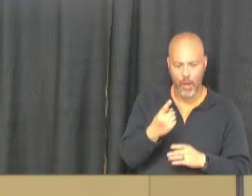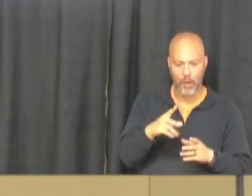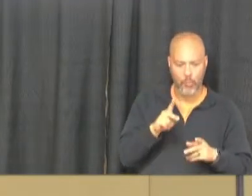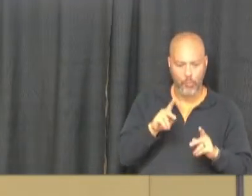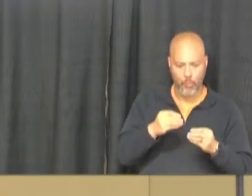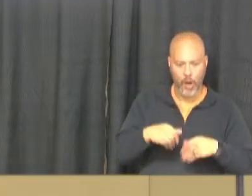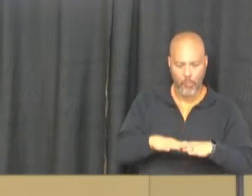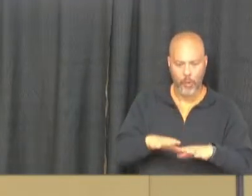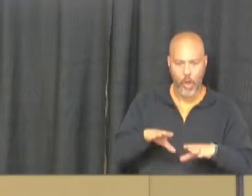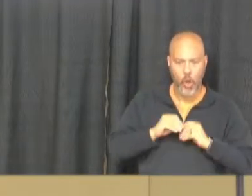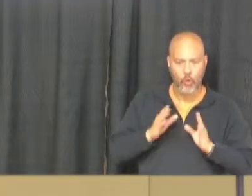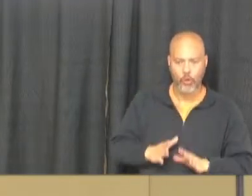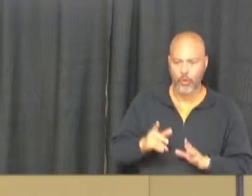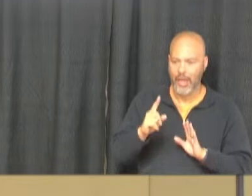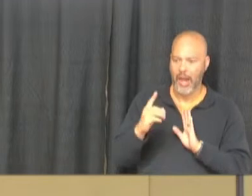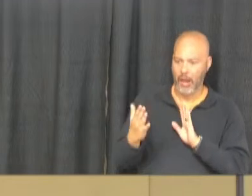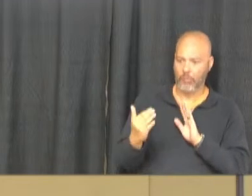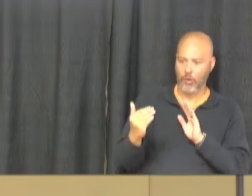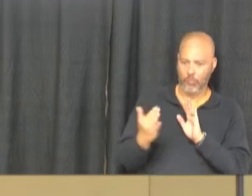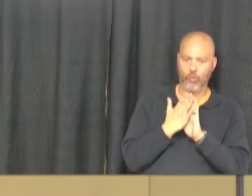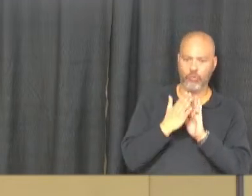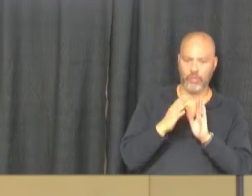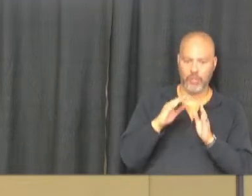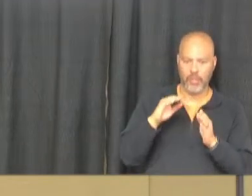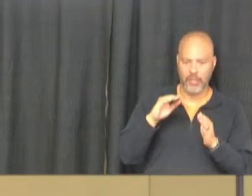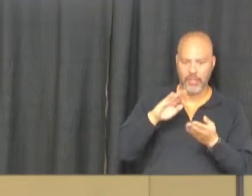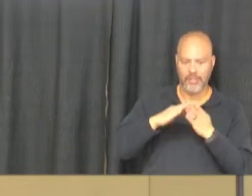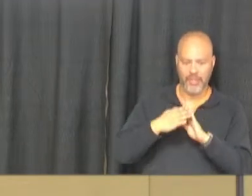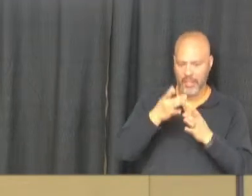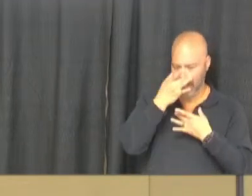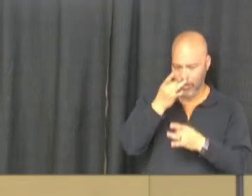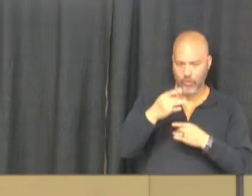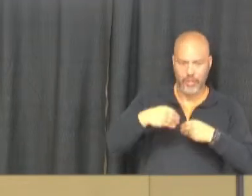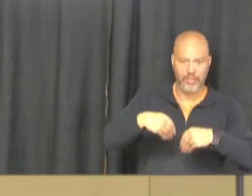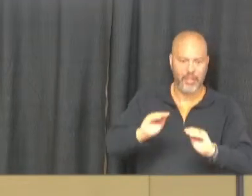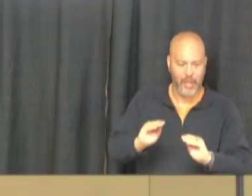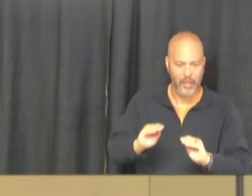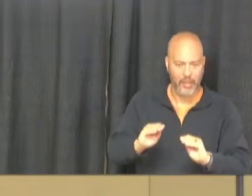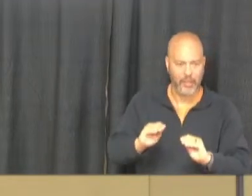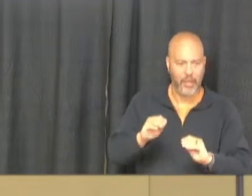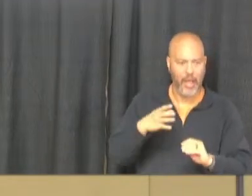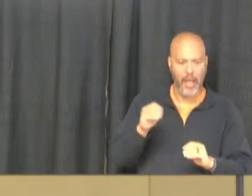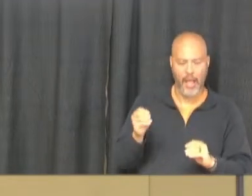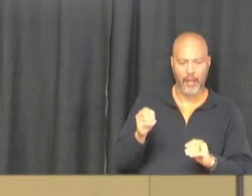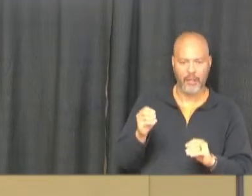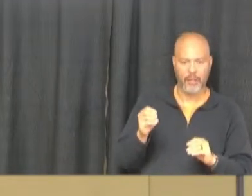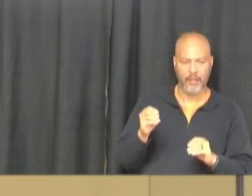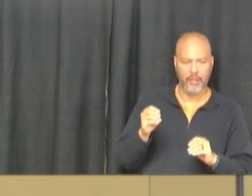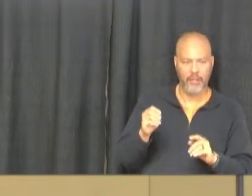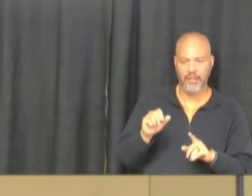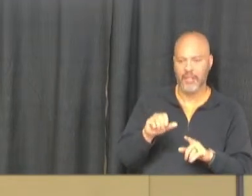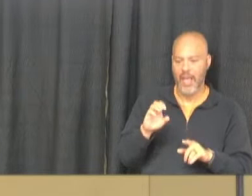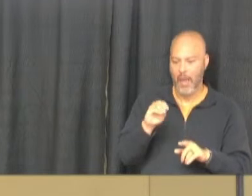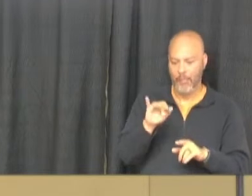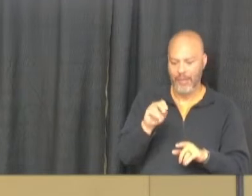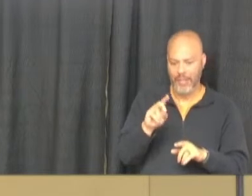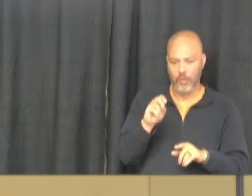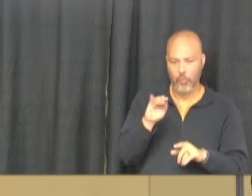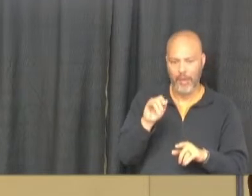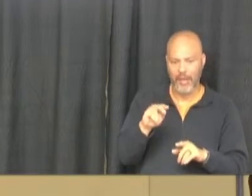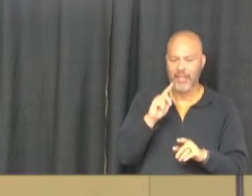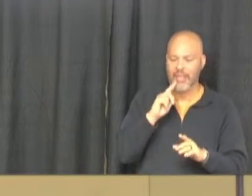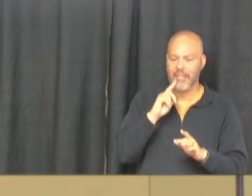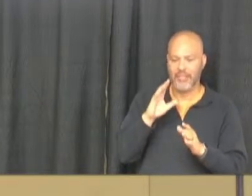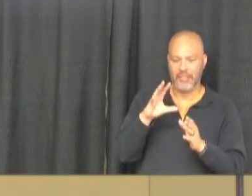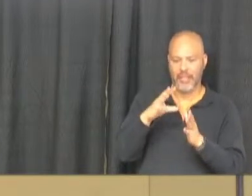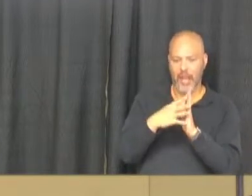owners that approached the city interested in selling, and the eminent domain action sort of